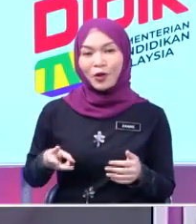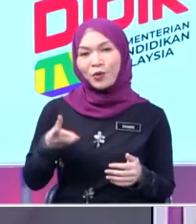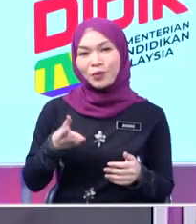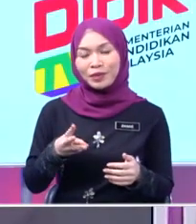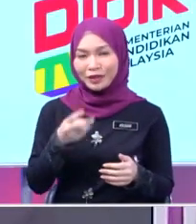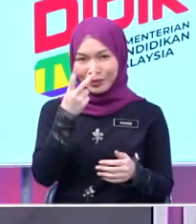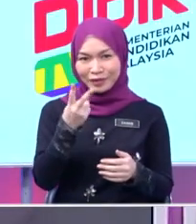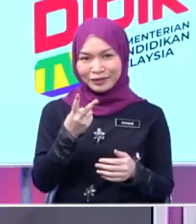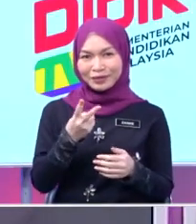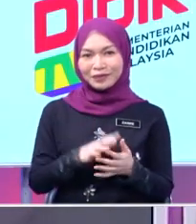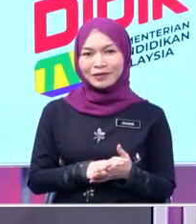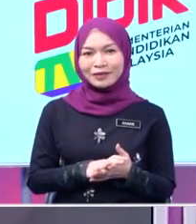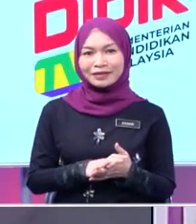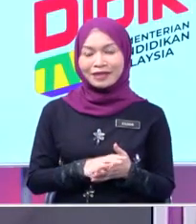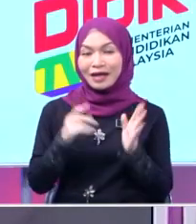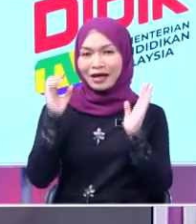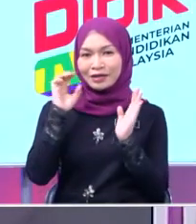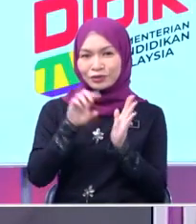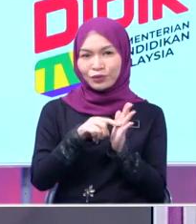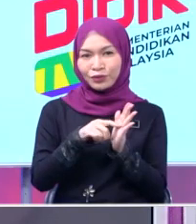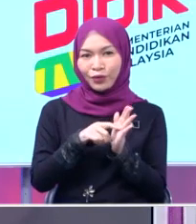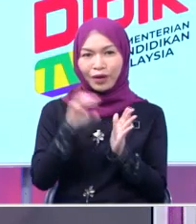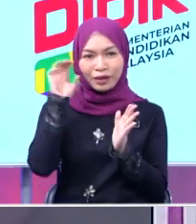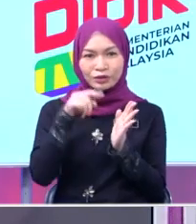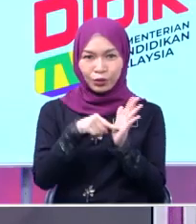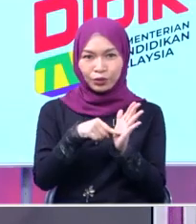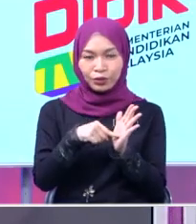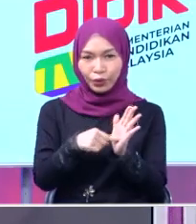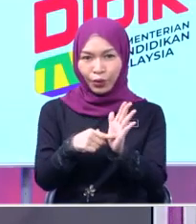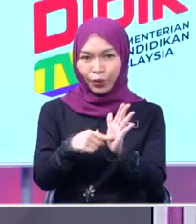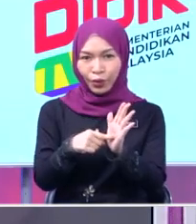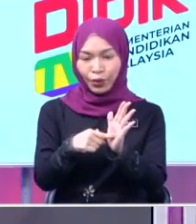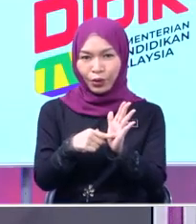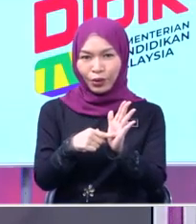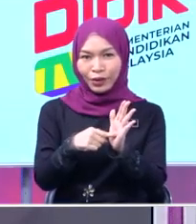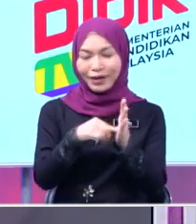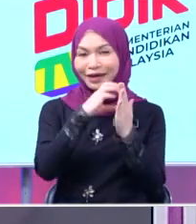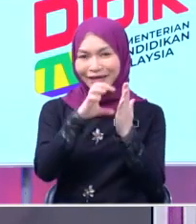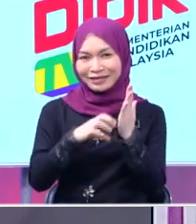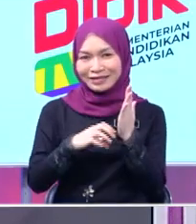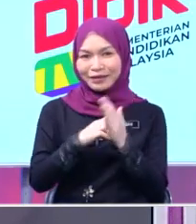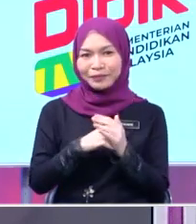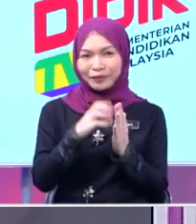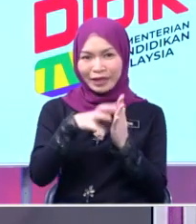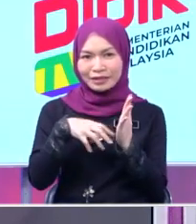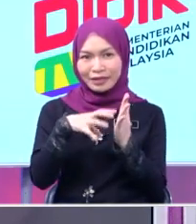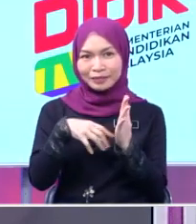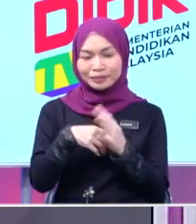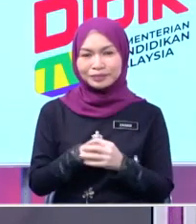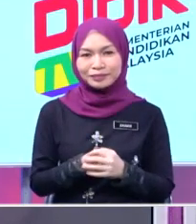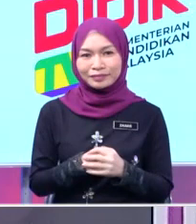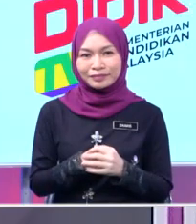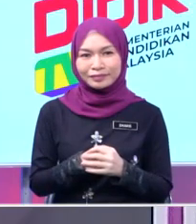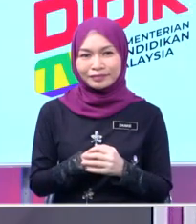sample essay of the topic which is on banning plastic bags. Okay. All right. And in this